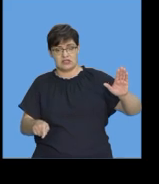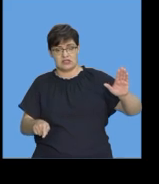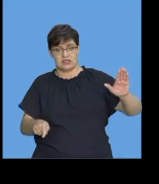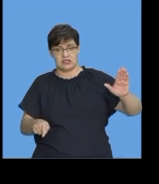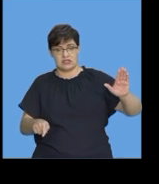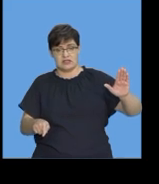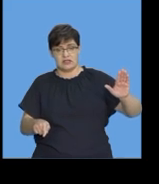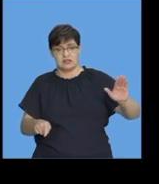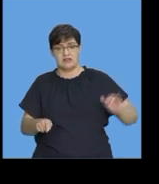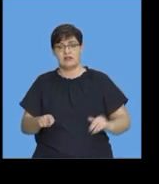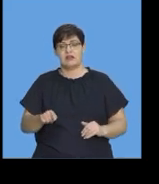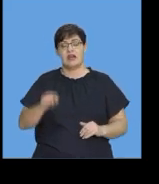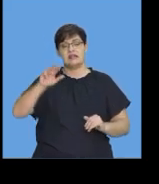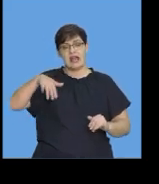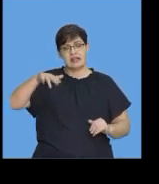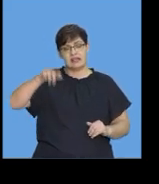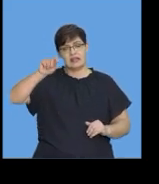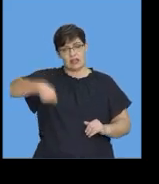credit side,